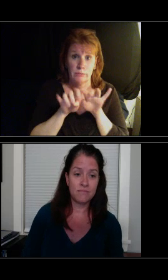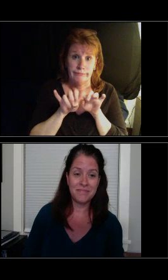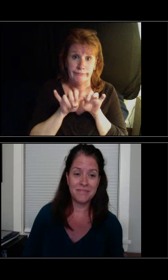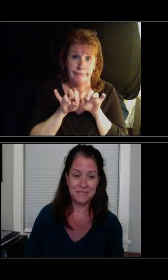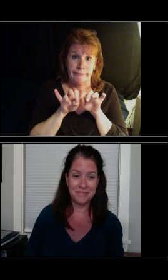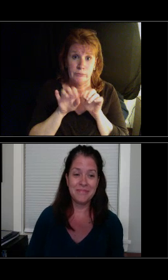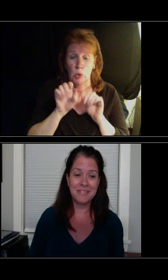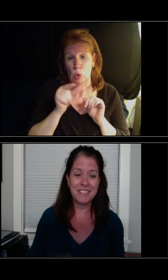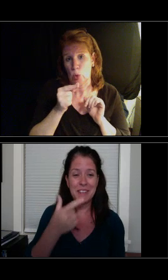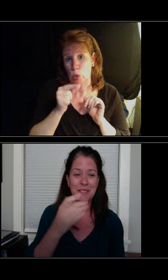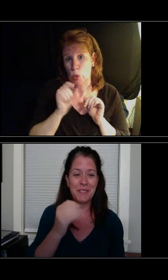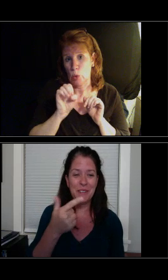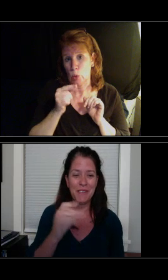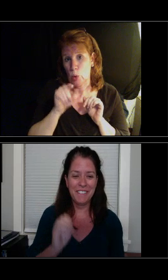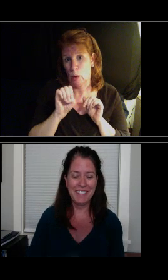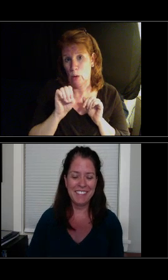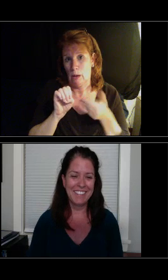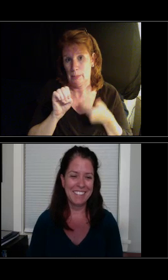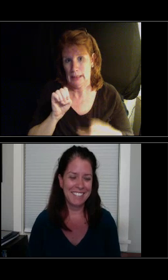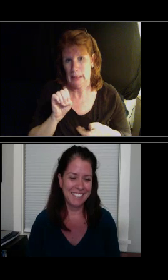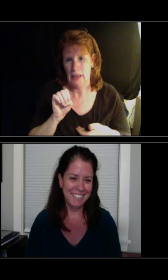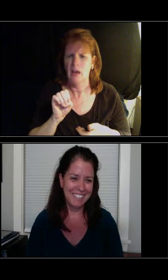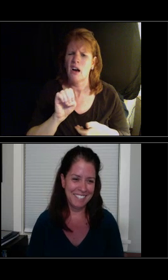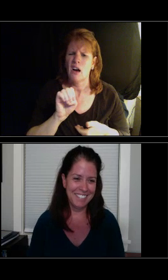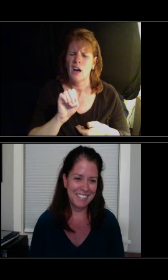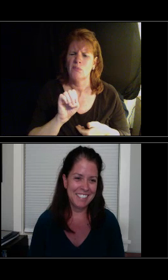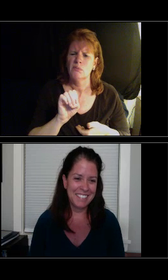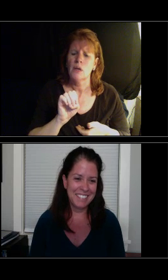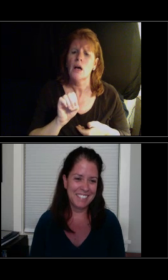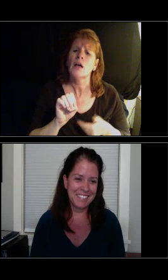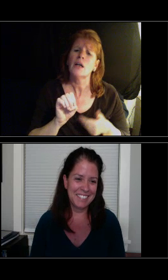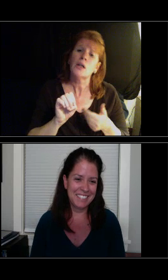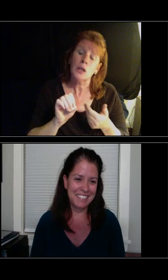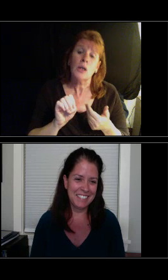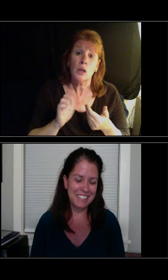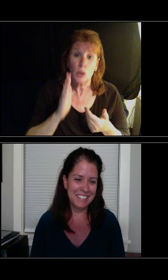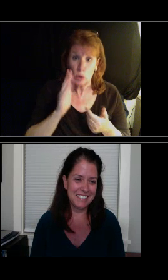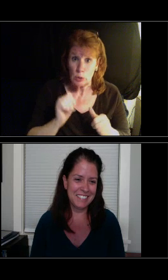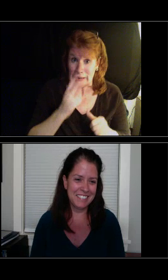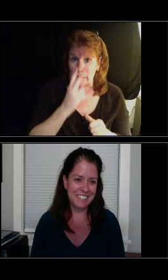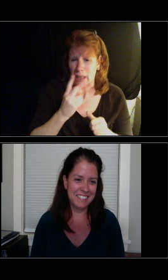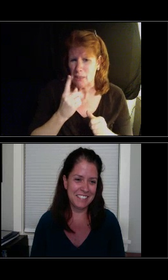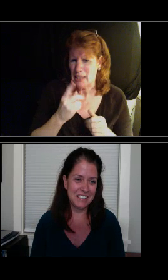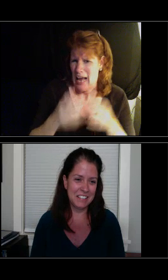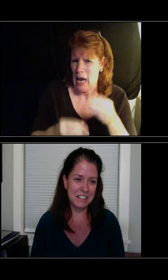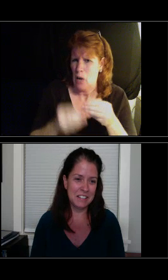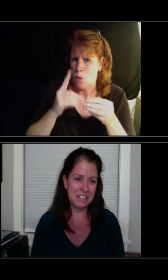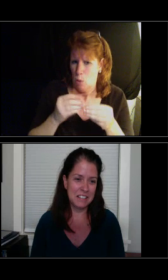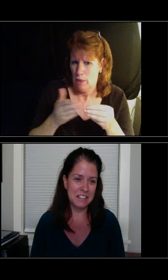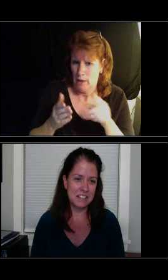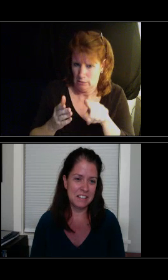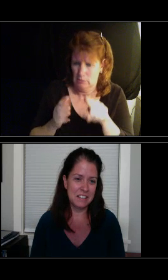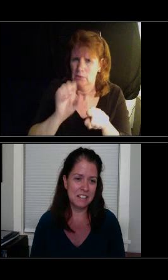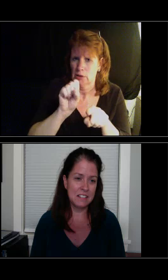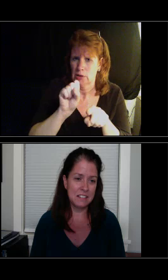I'd like to offer my email address if you'd like to Google me or be in